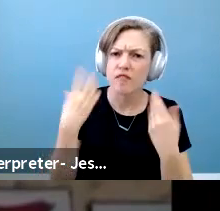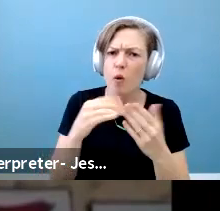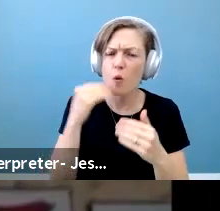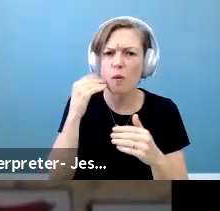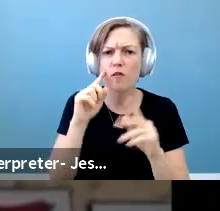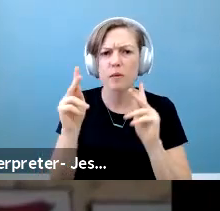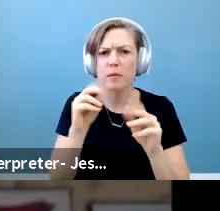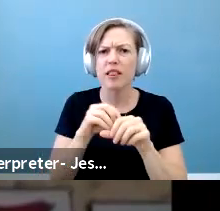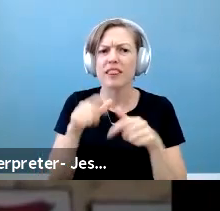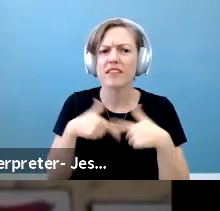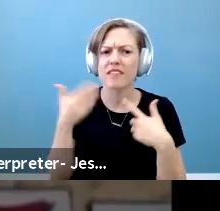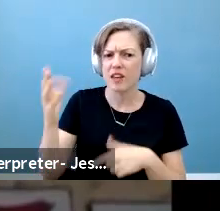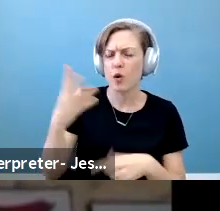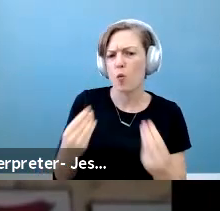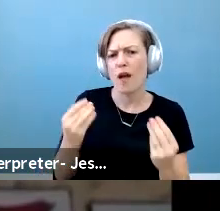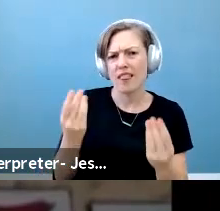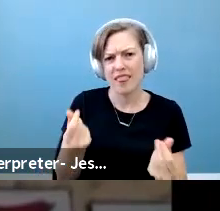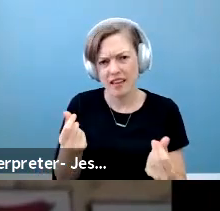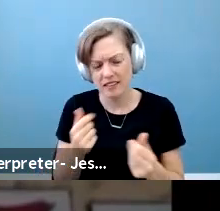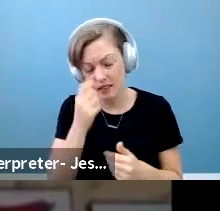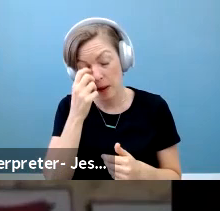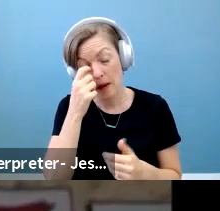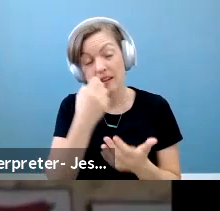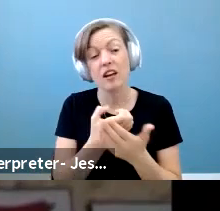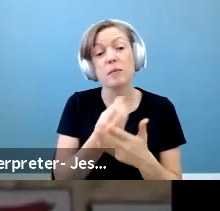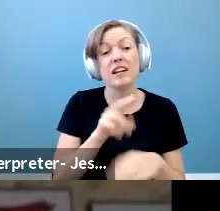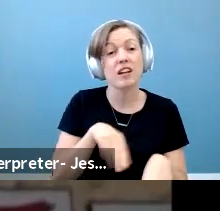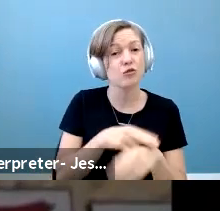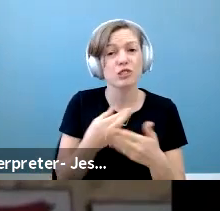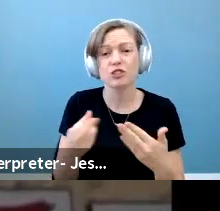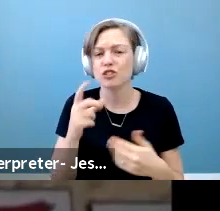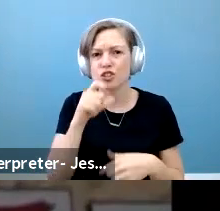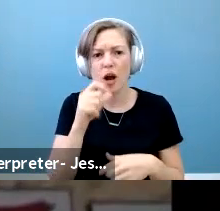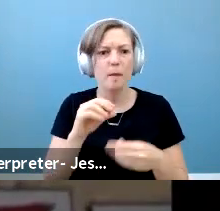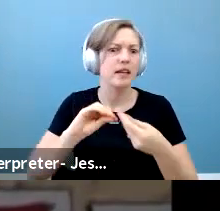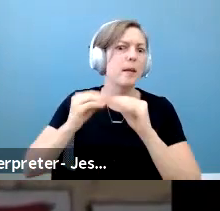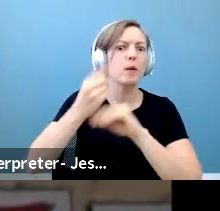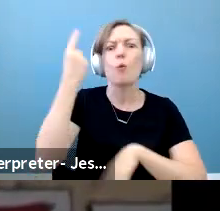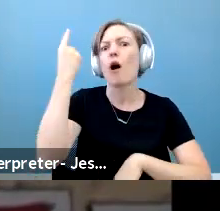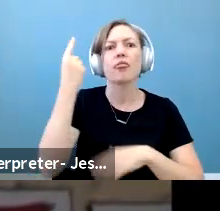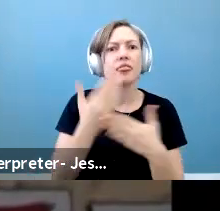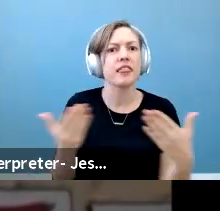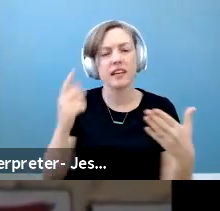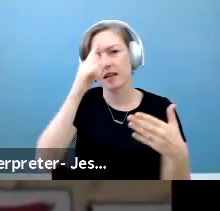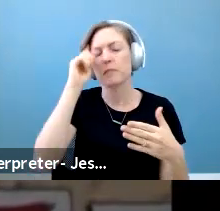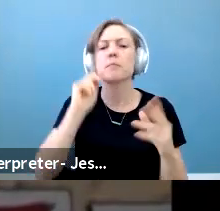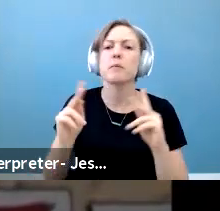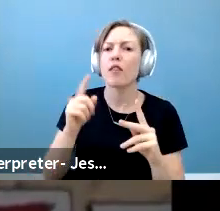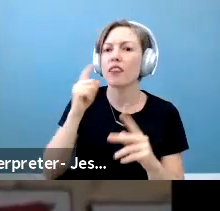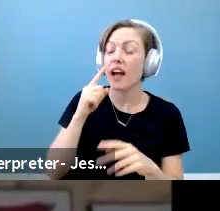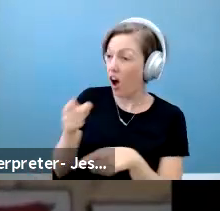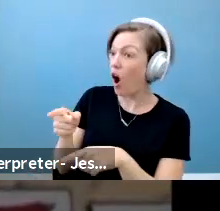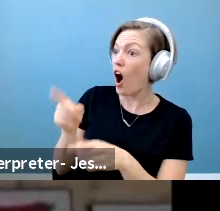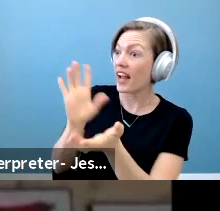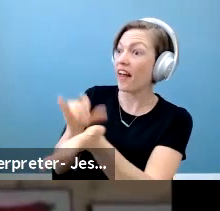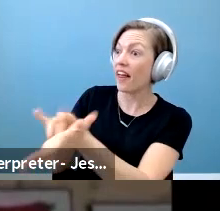in the wetlands. Economy and natural resources should not be the number one thing people consider every time they think